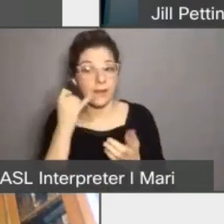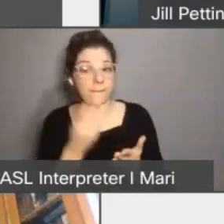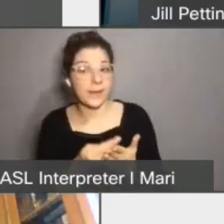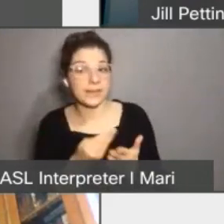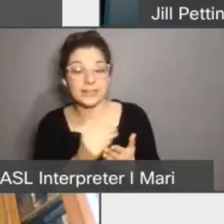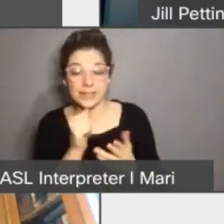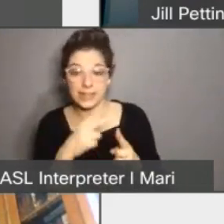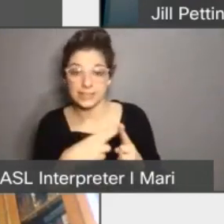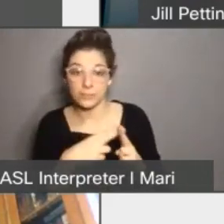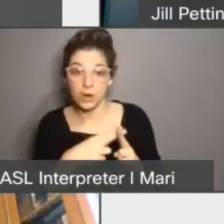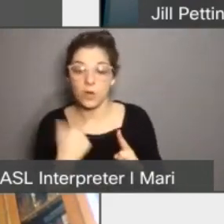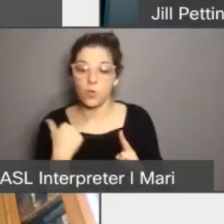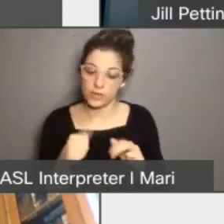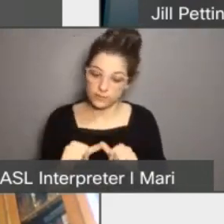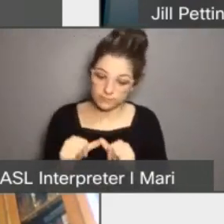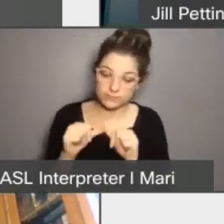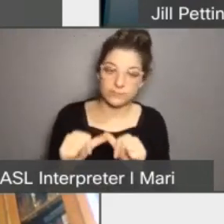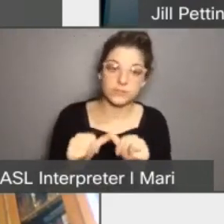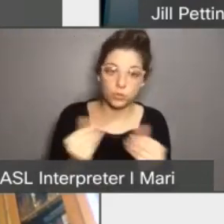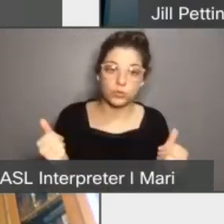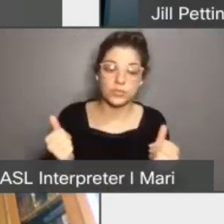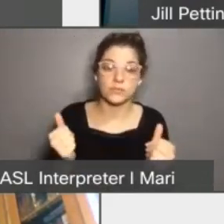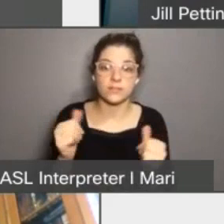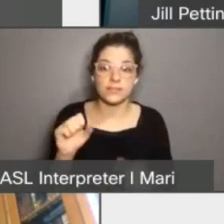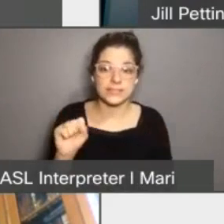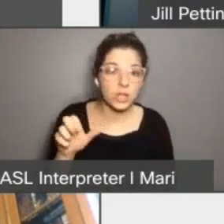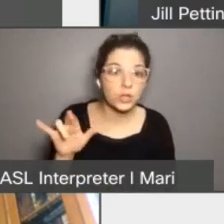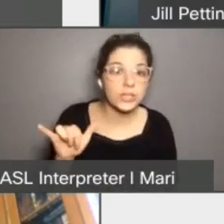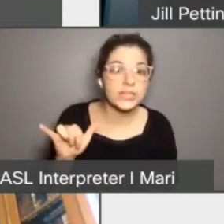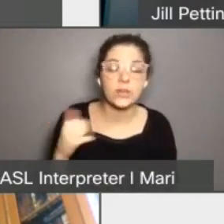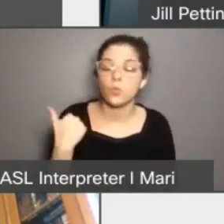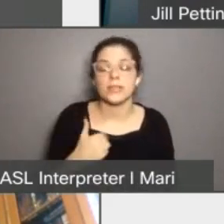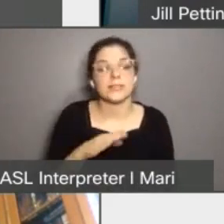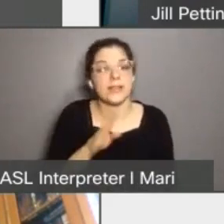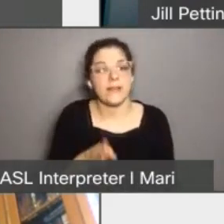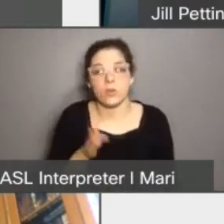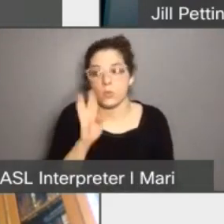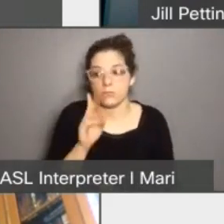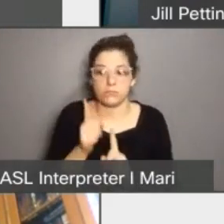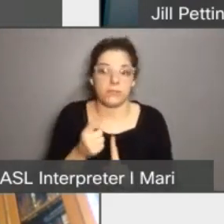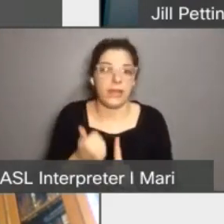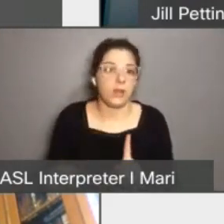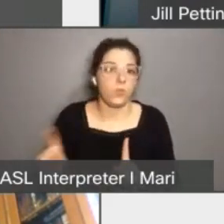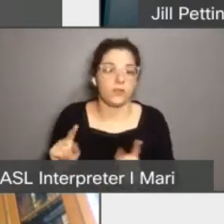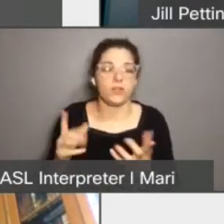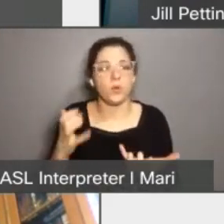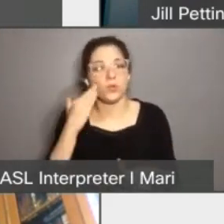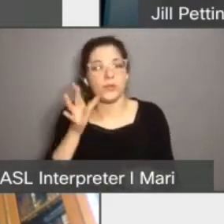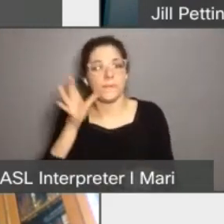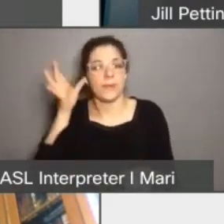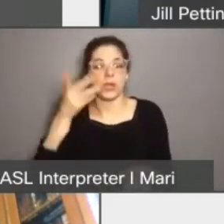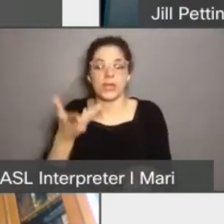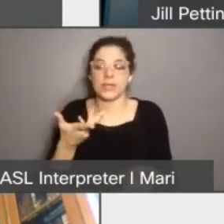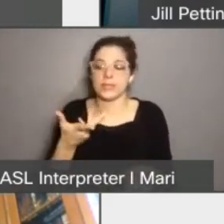just temporary, we need long-term solutions on salary, we're never going to get anywhere. So I just want to know as a parent,